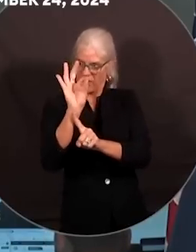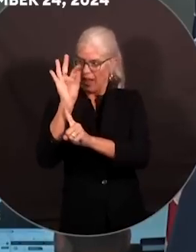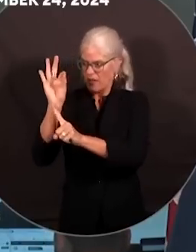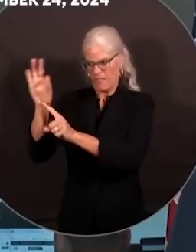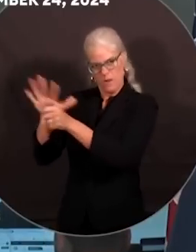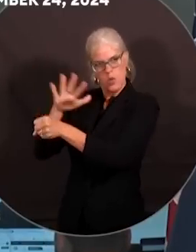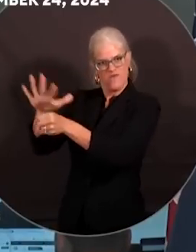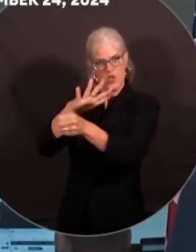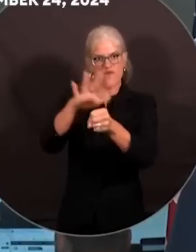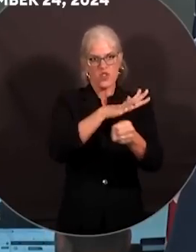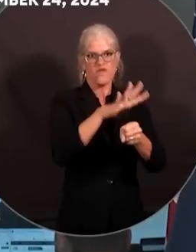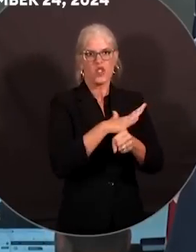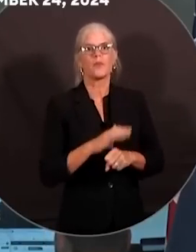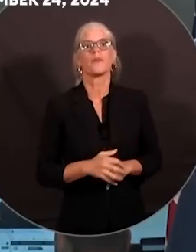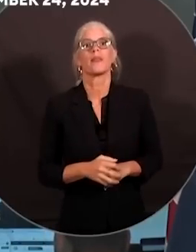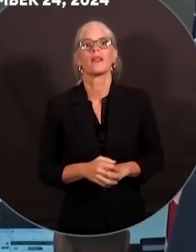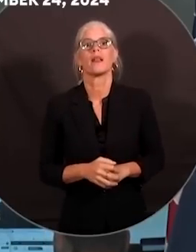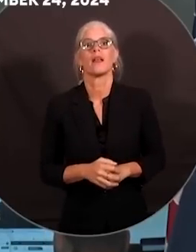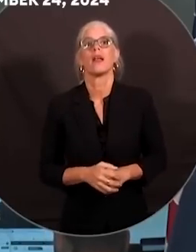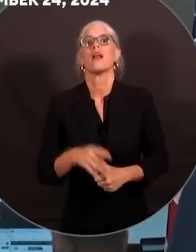X, we are on Instagram at